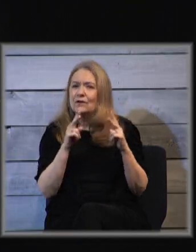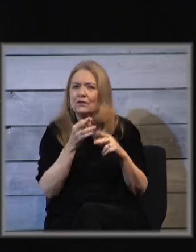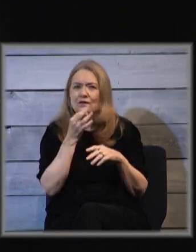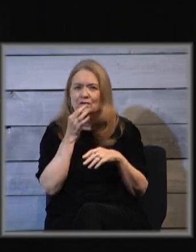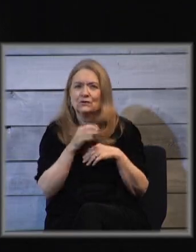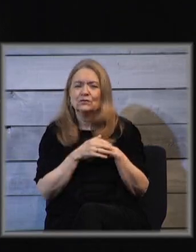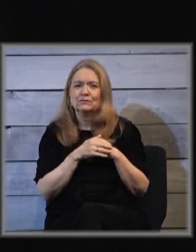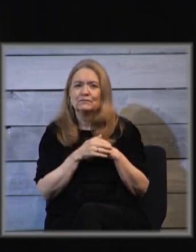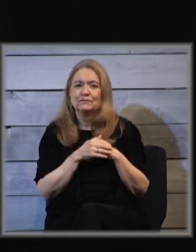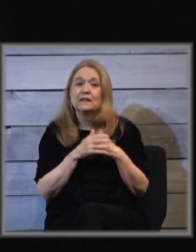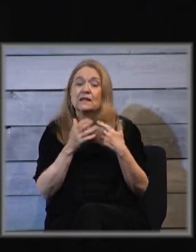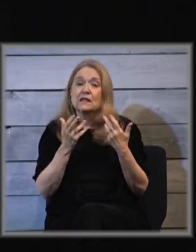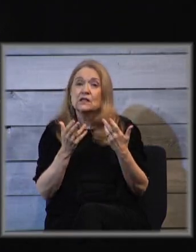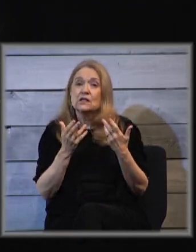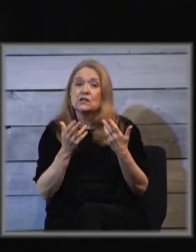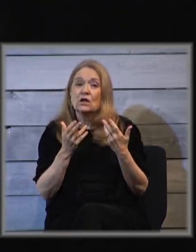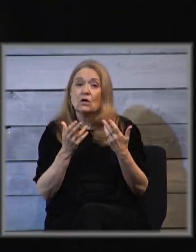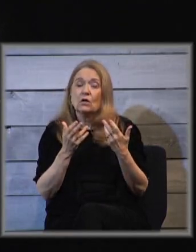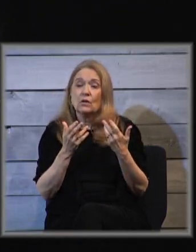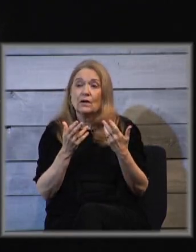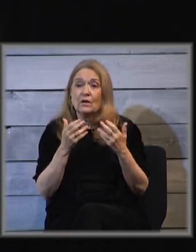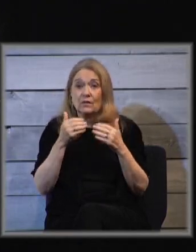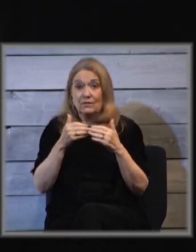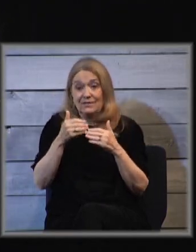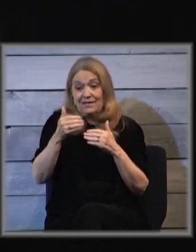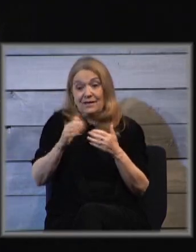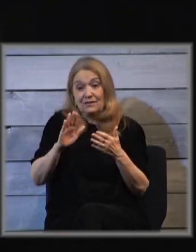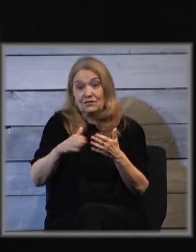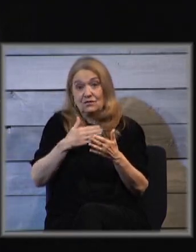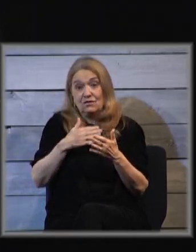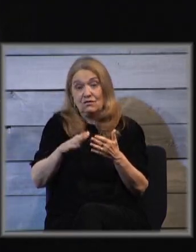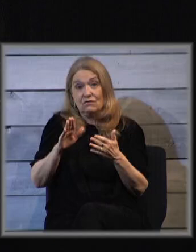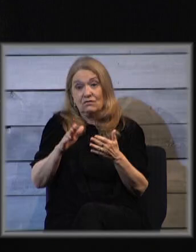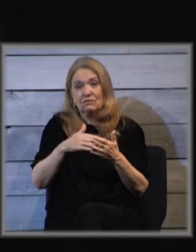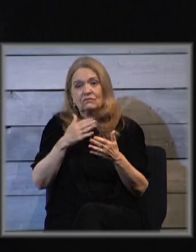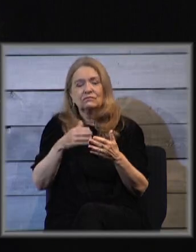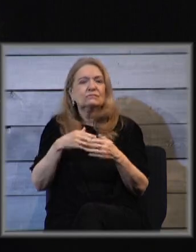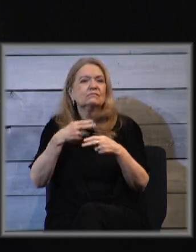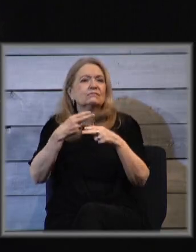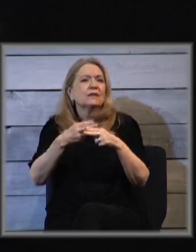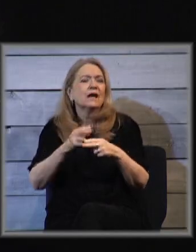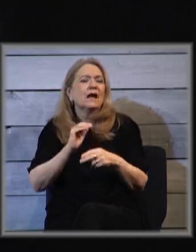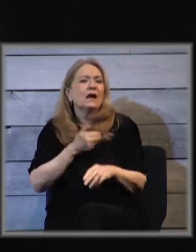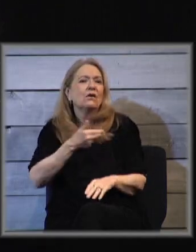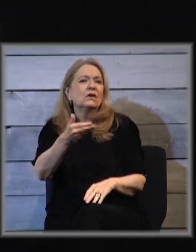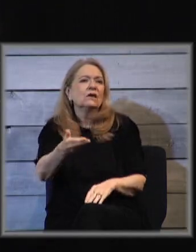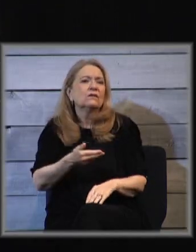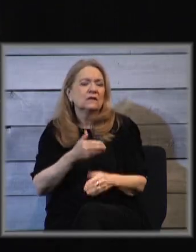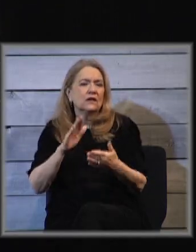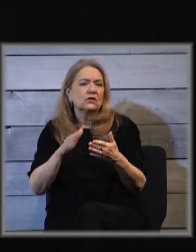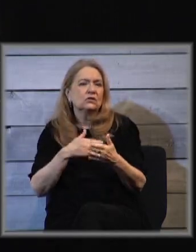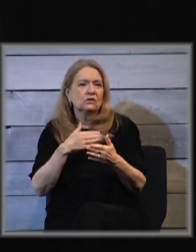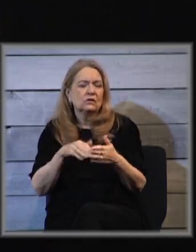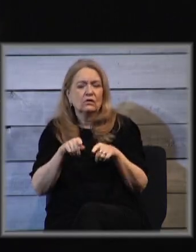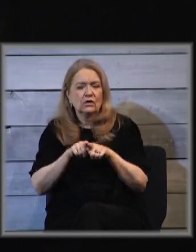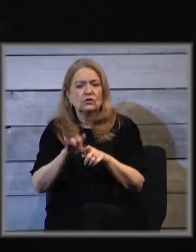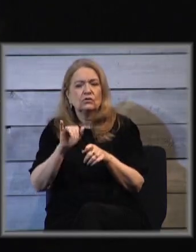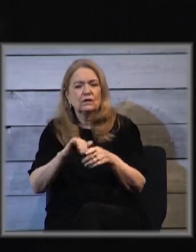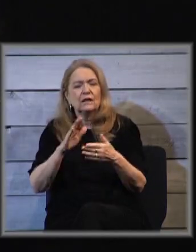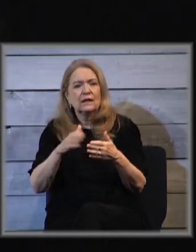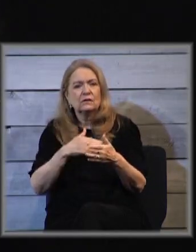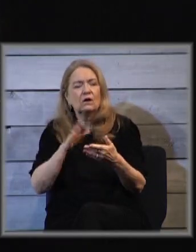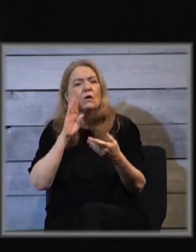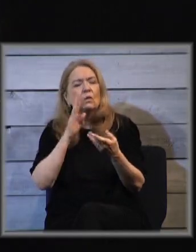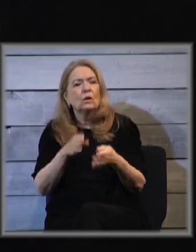shortly. And so with this next song, let's just call this our invitation song, and with this song, we will